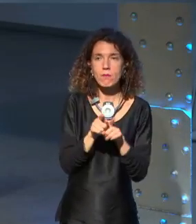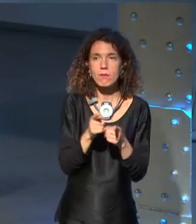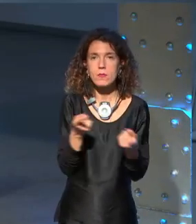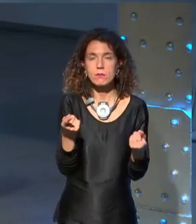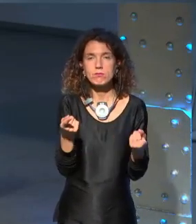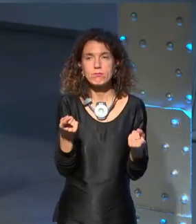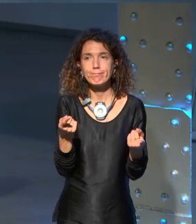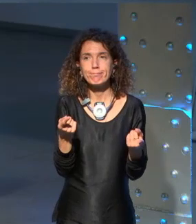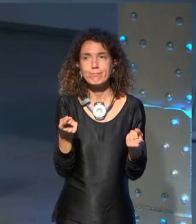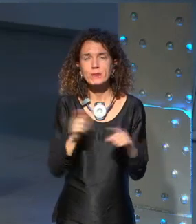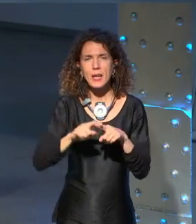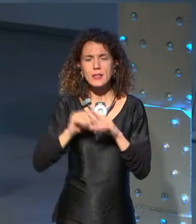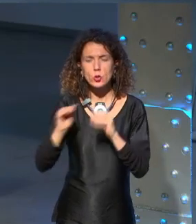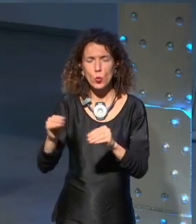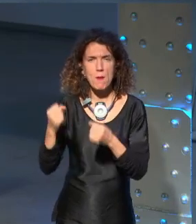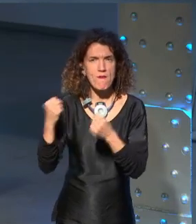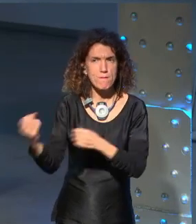stronger, bigger guy than I am.